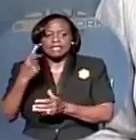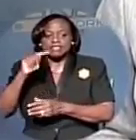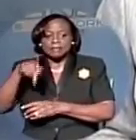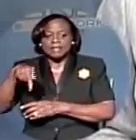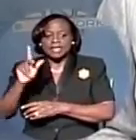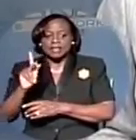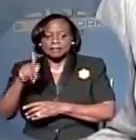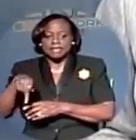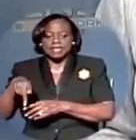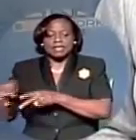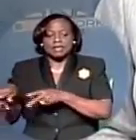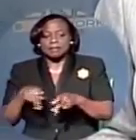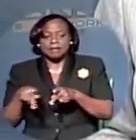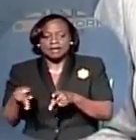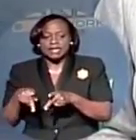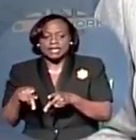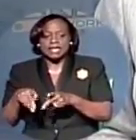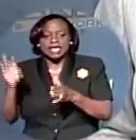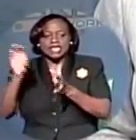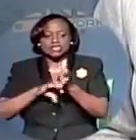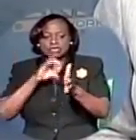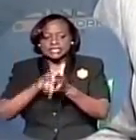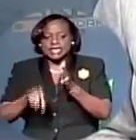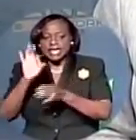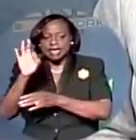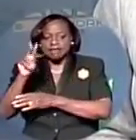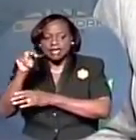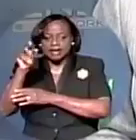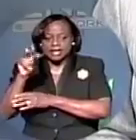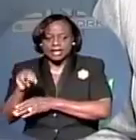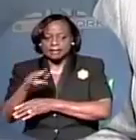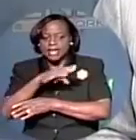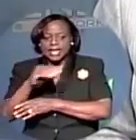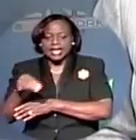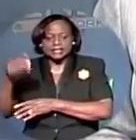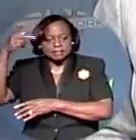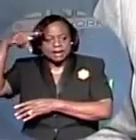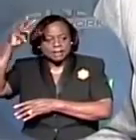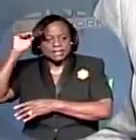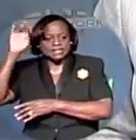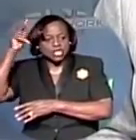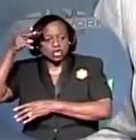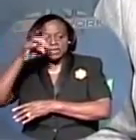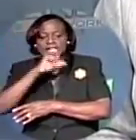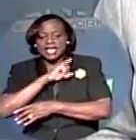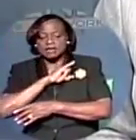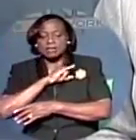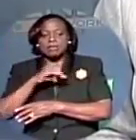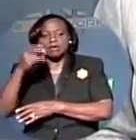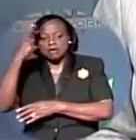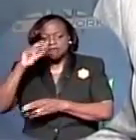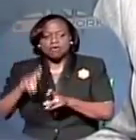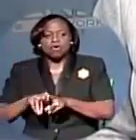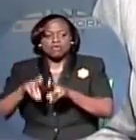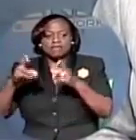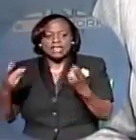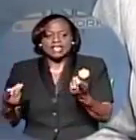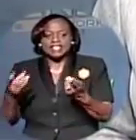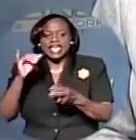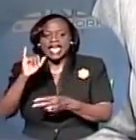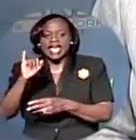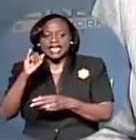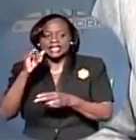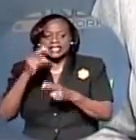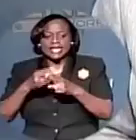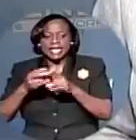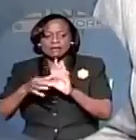Liberal Party is criticizing the Free National Movement and Prime Minister Hubert Ingraham for revealing the identity of one of the people at the center